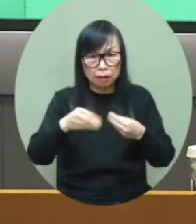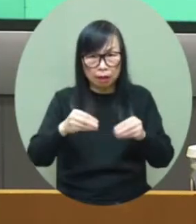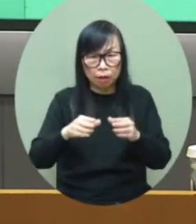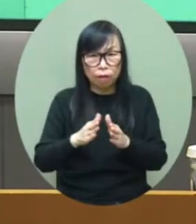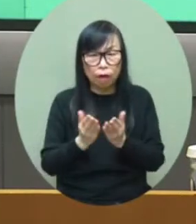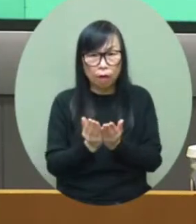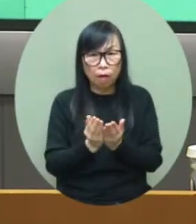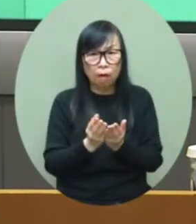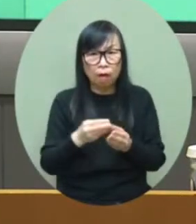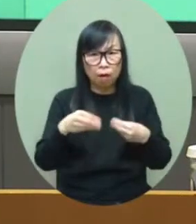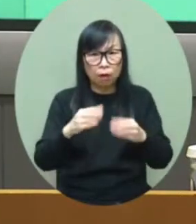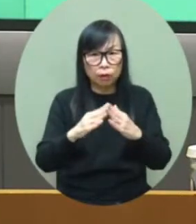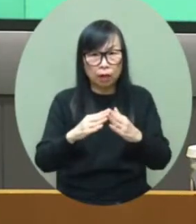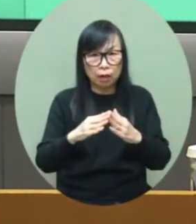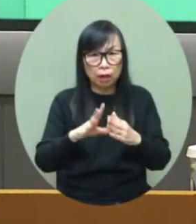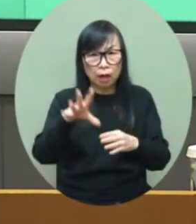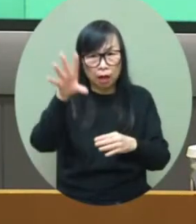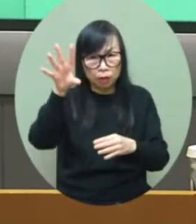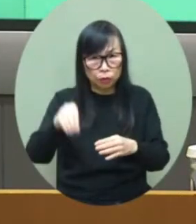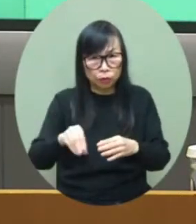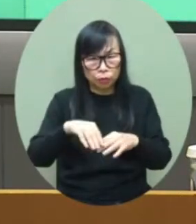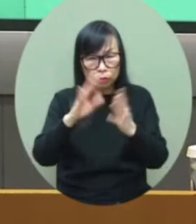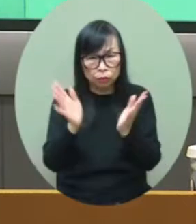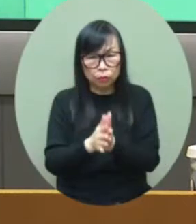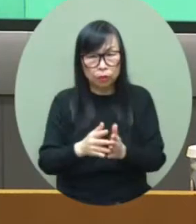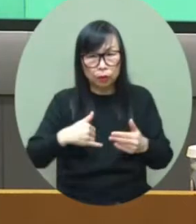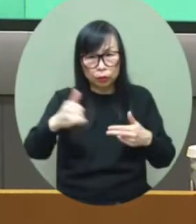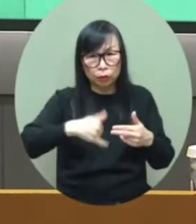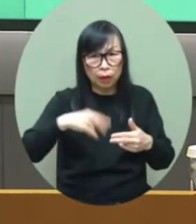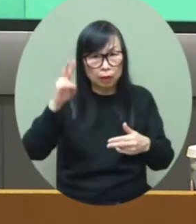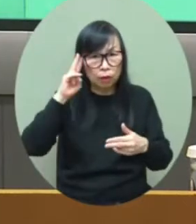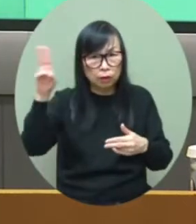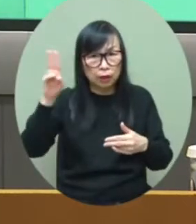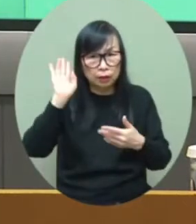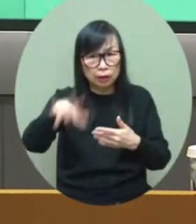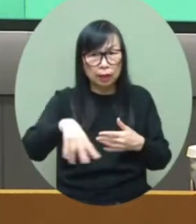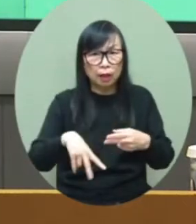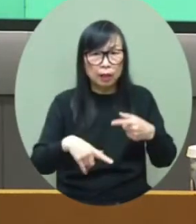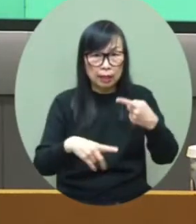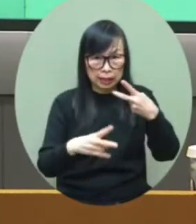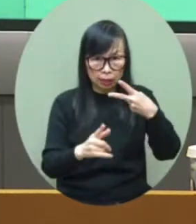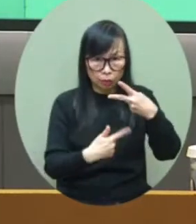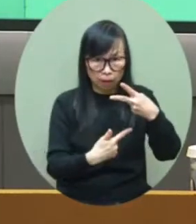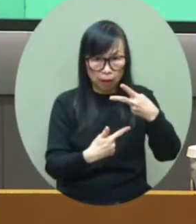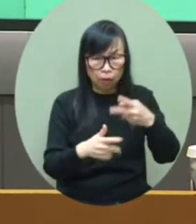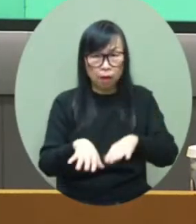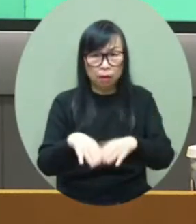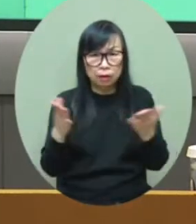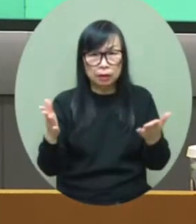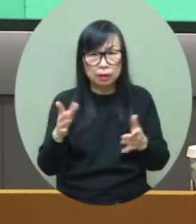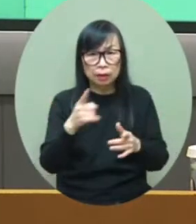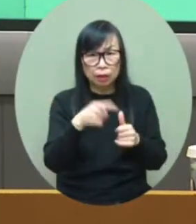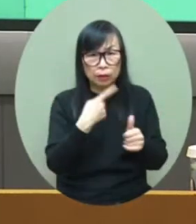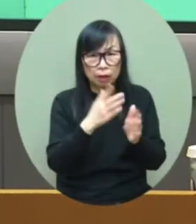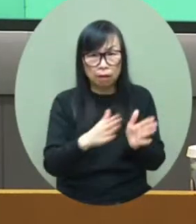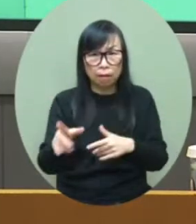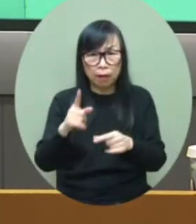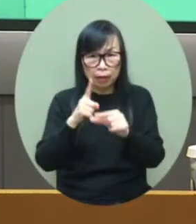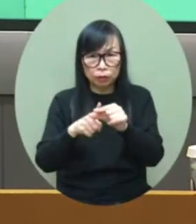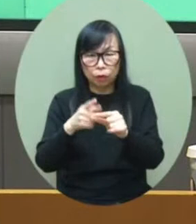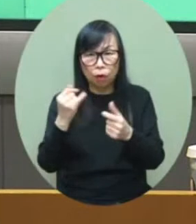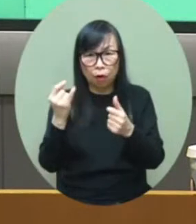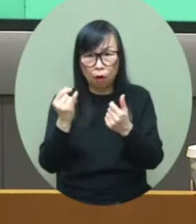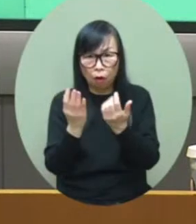resumption of full-day in-person classes for different students, we have decided that in 2 days after the resumption, that is starting the